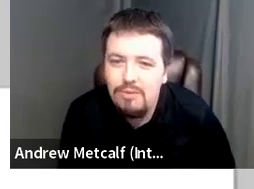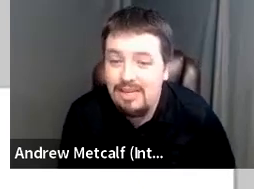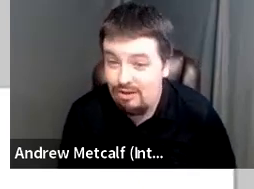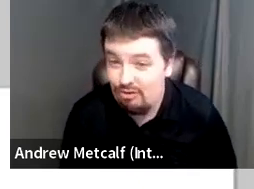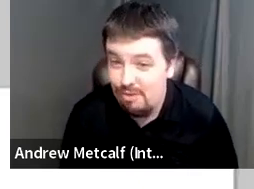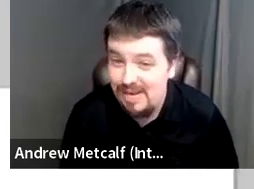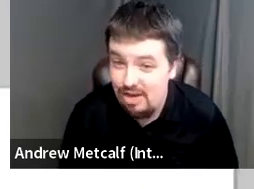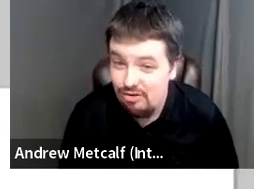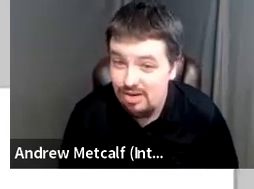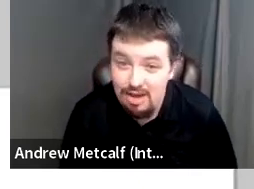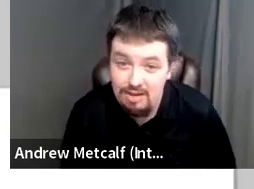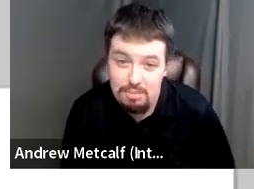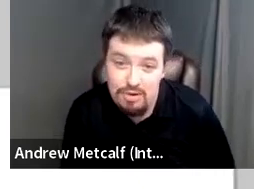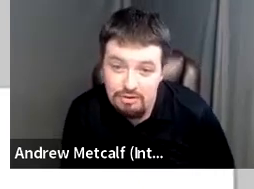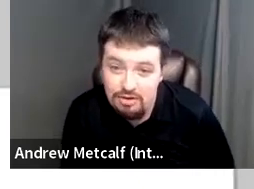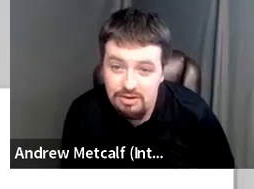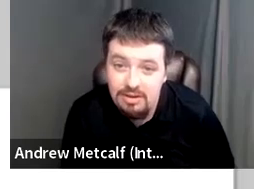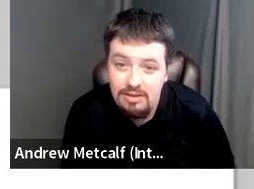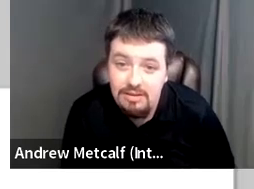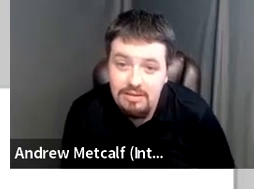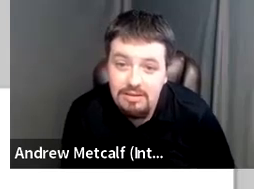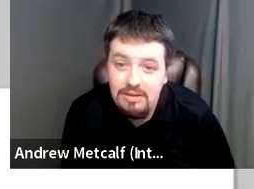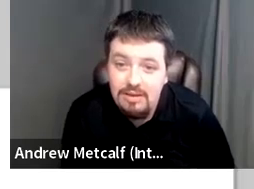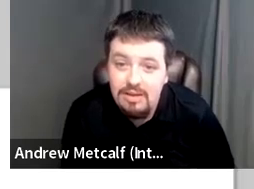lot of really discrimination, a lot of oppression,